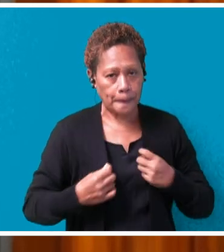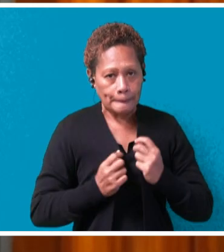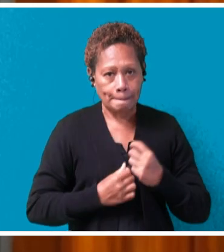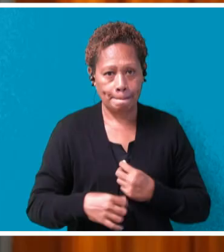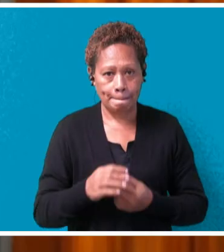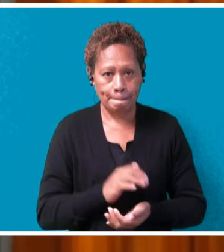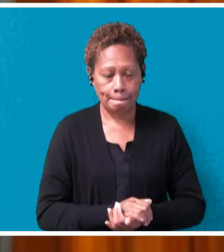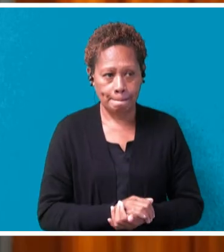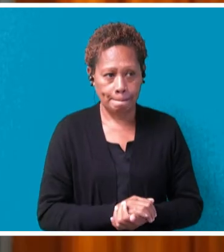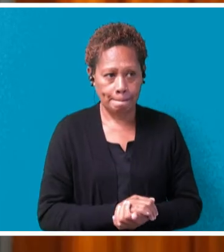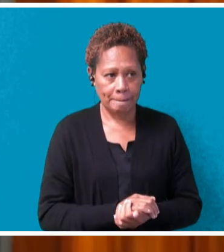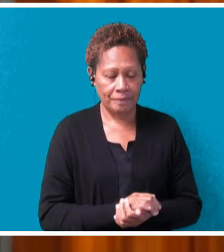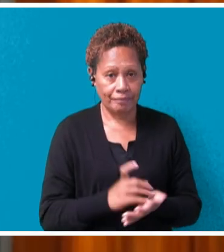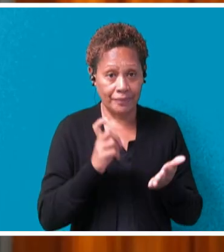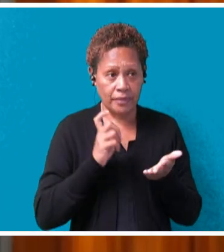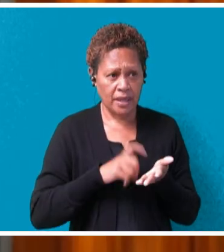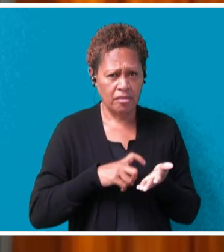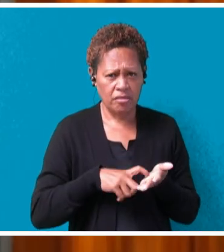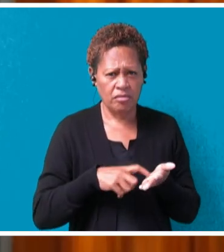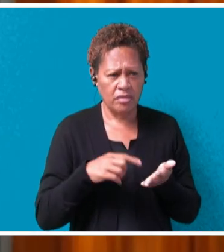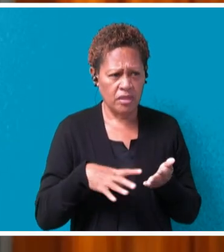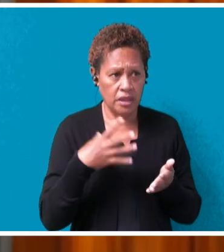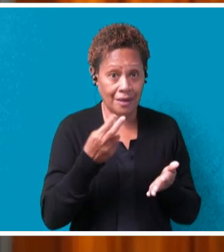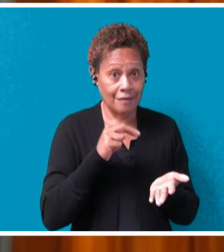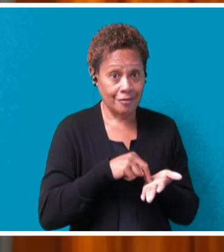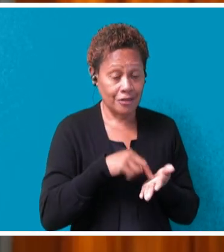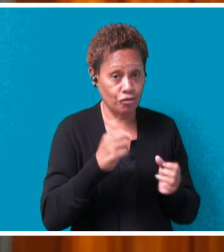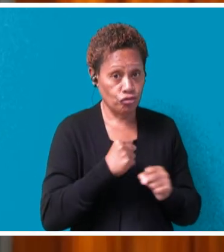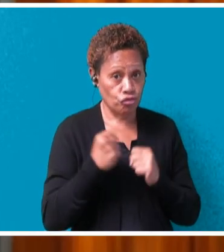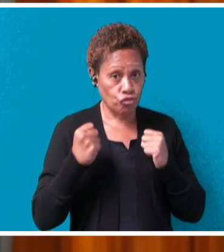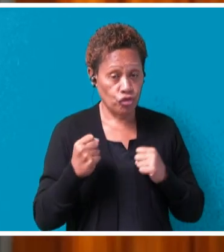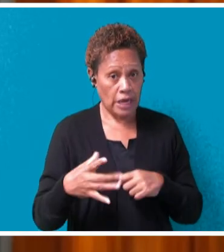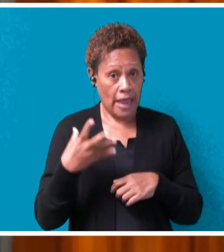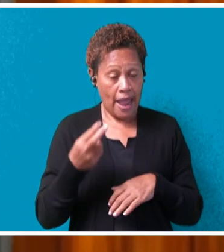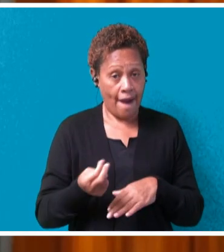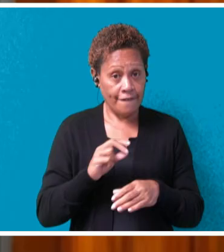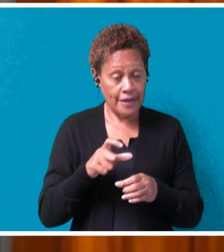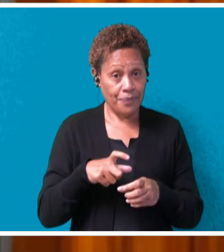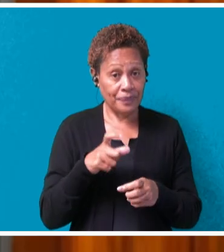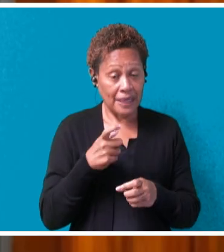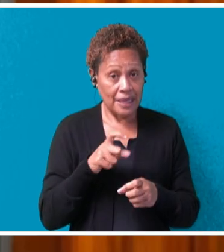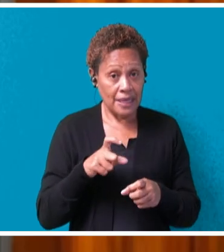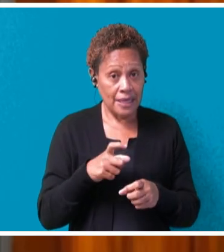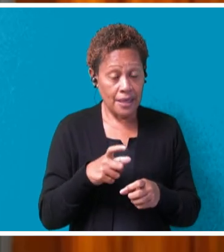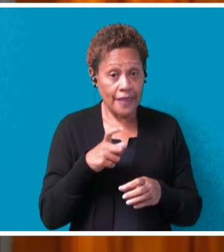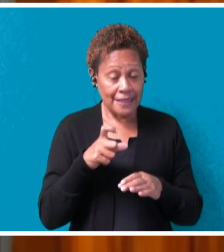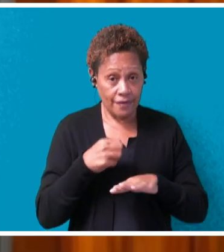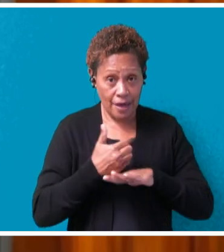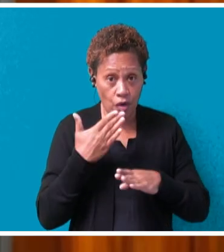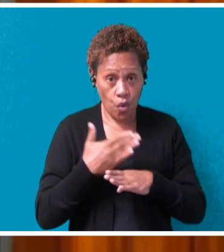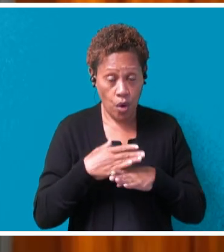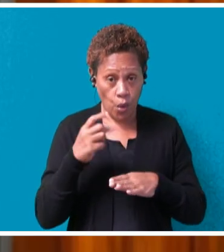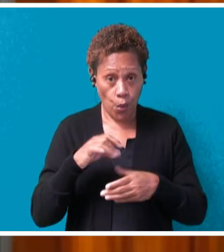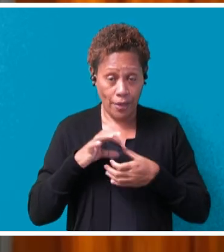The Births, Deaths and Marriages BTM registry has strengthened the civil registration and vital statistics system through collaboration with